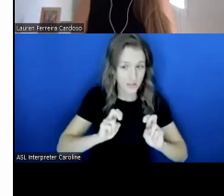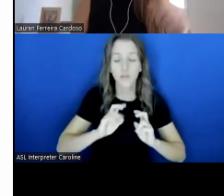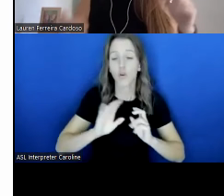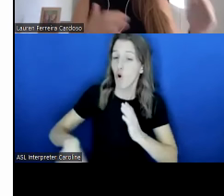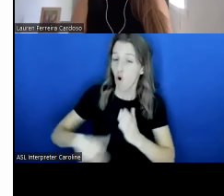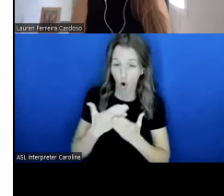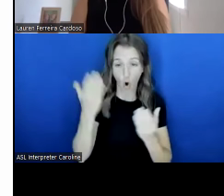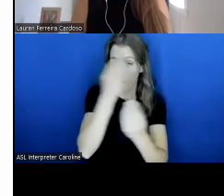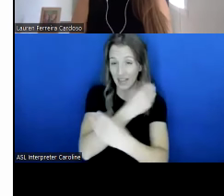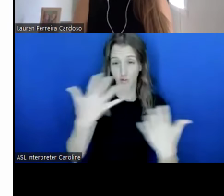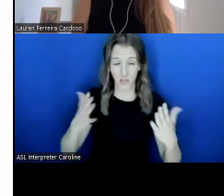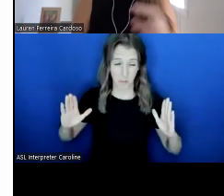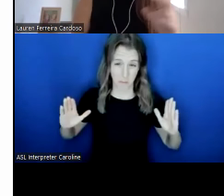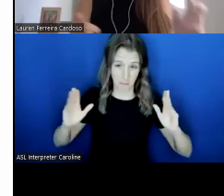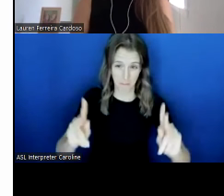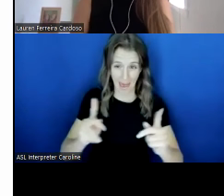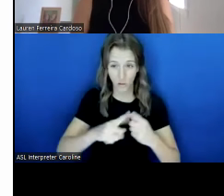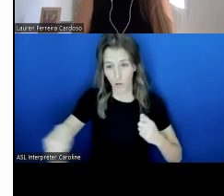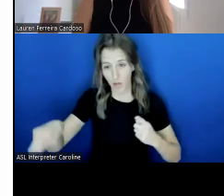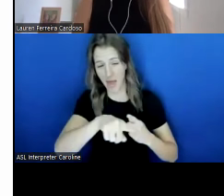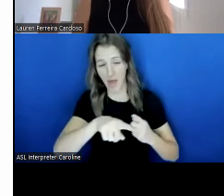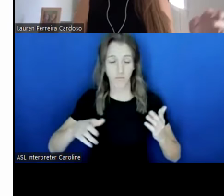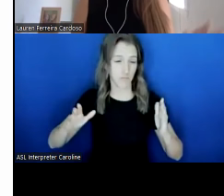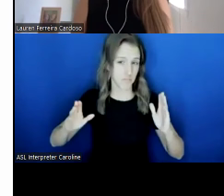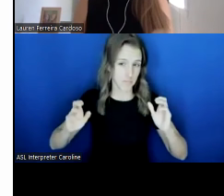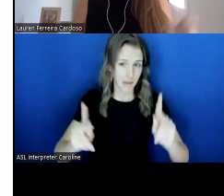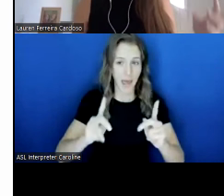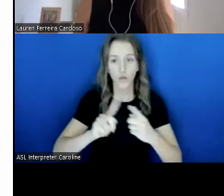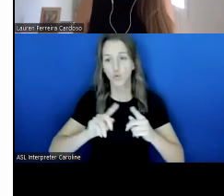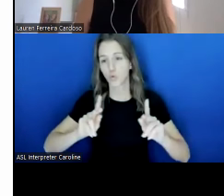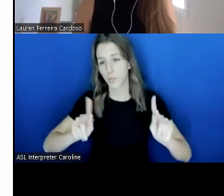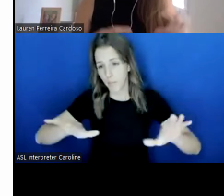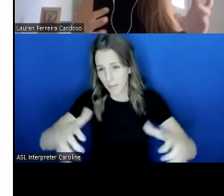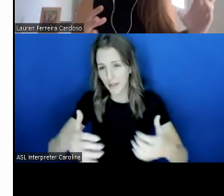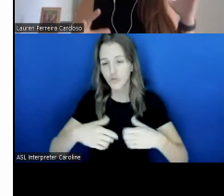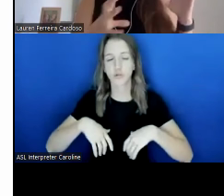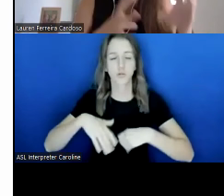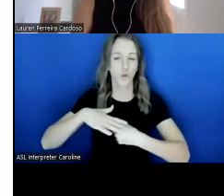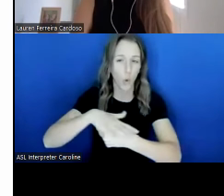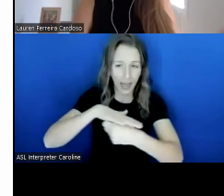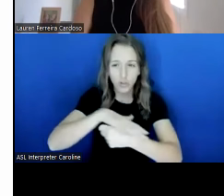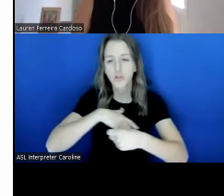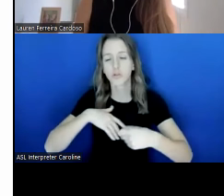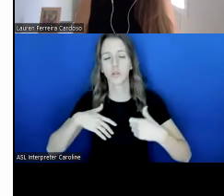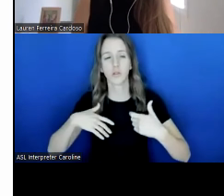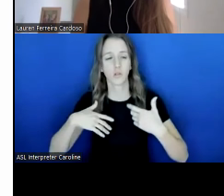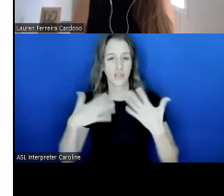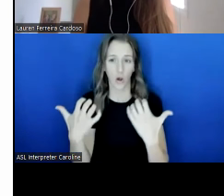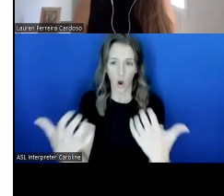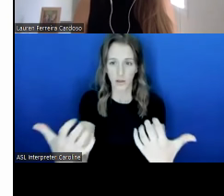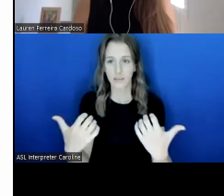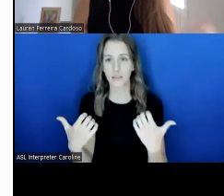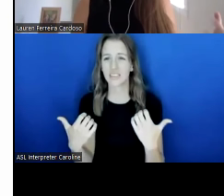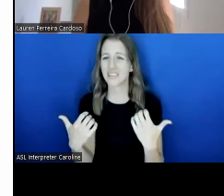to all of those community partners, all of those populations, all of those geographies, all of those different audiences of folks